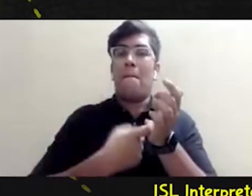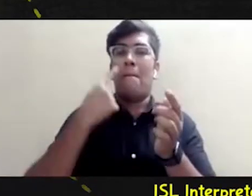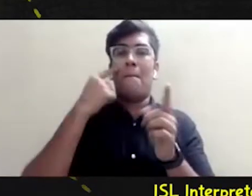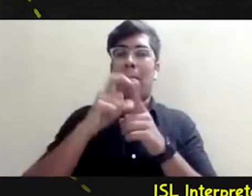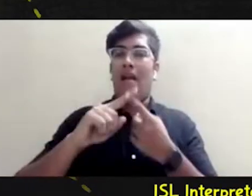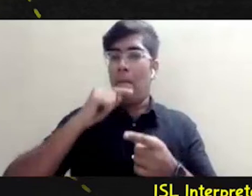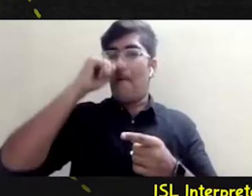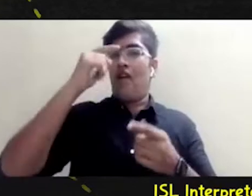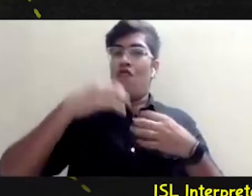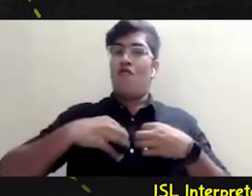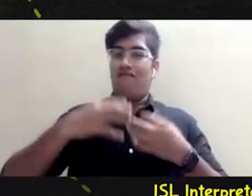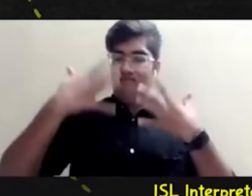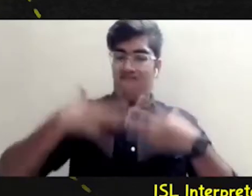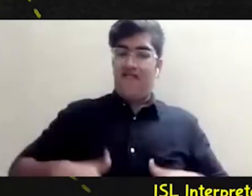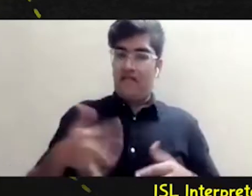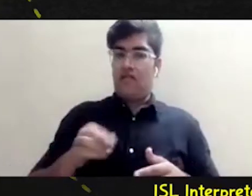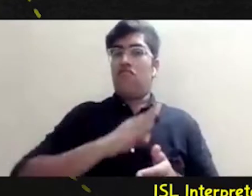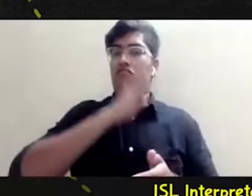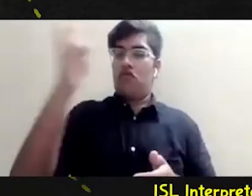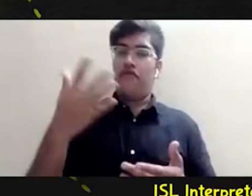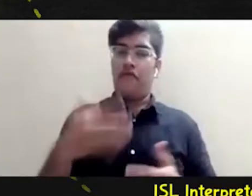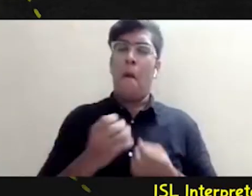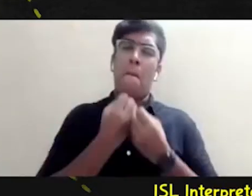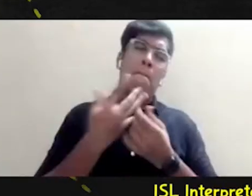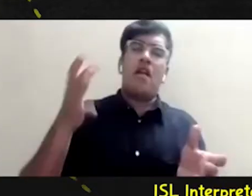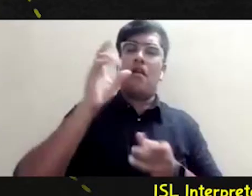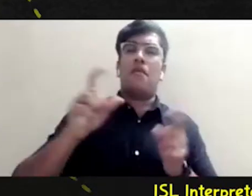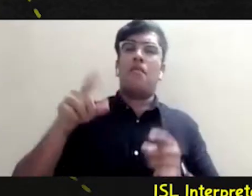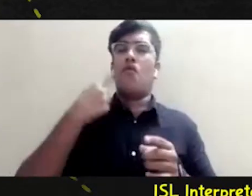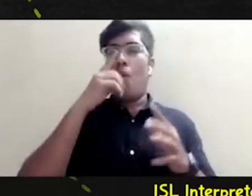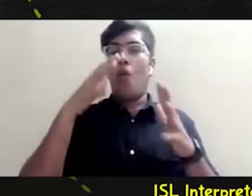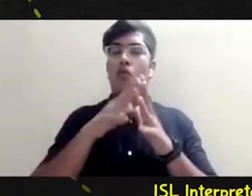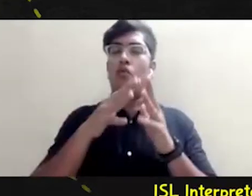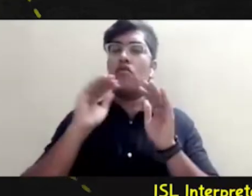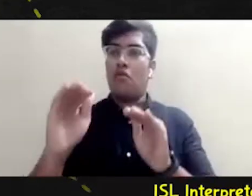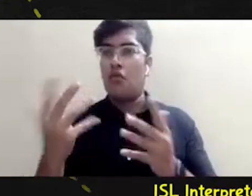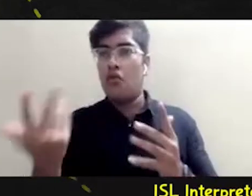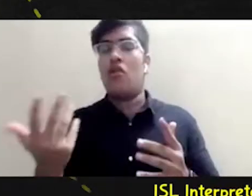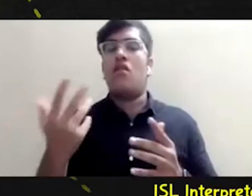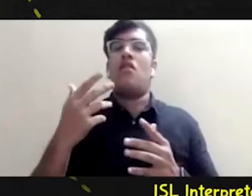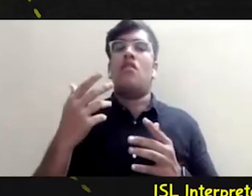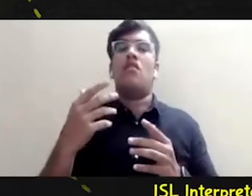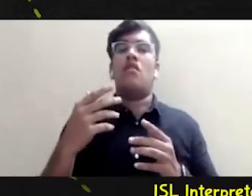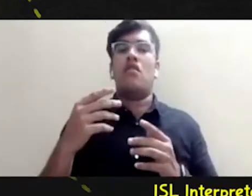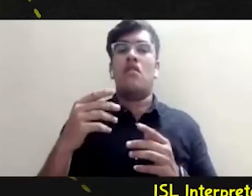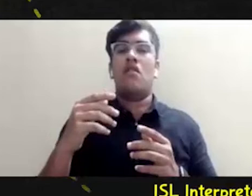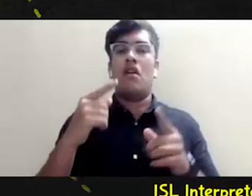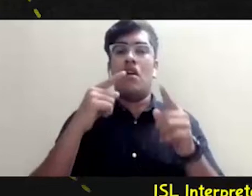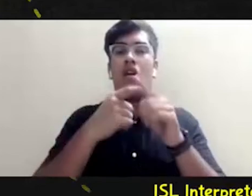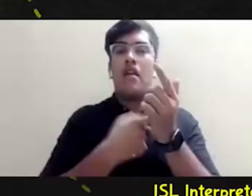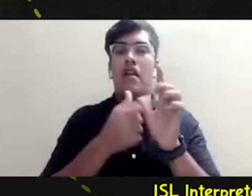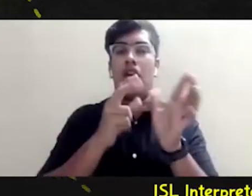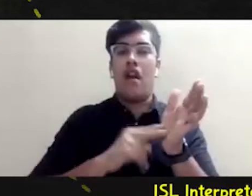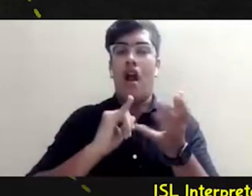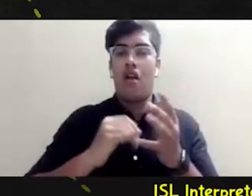the space where a lot of feminist movements, queer movements, movements against Islamophobia, and the movements for Dalit rights were all sort